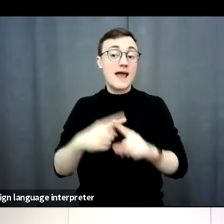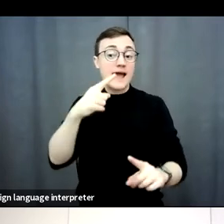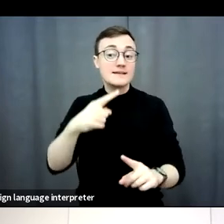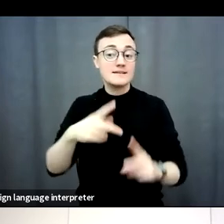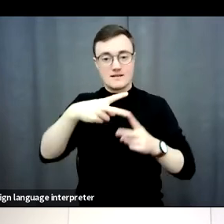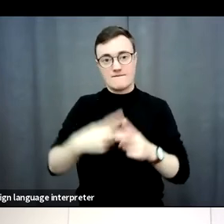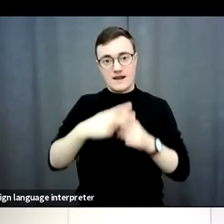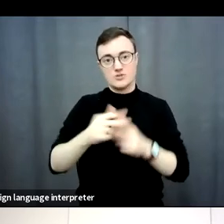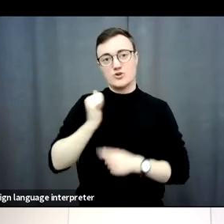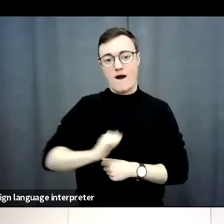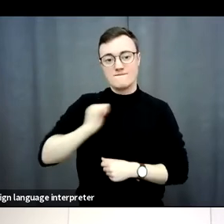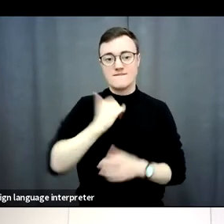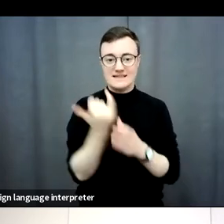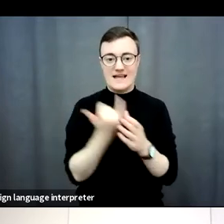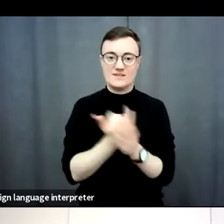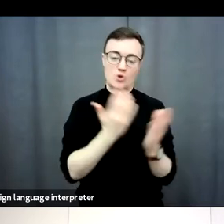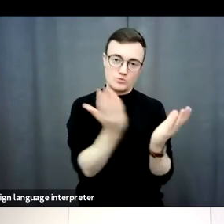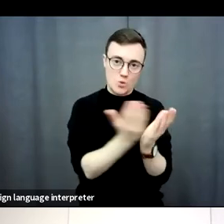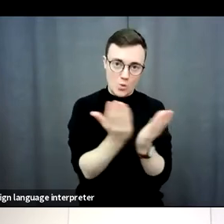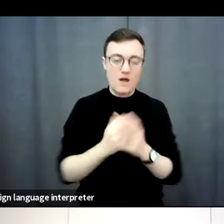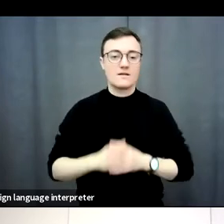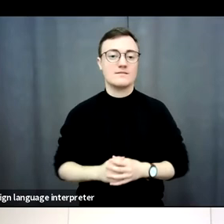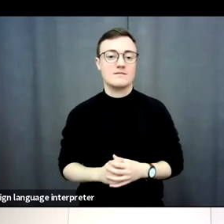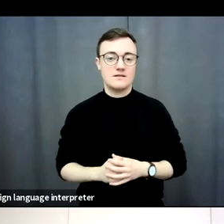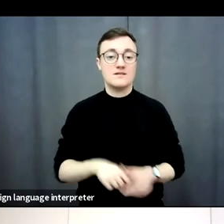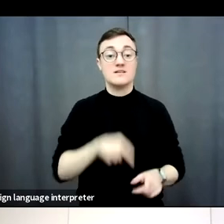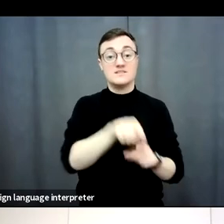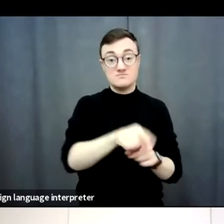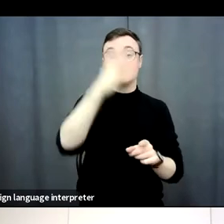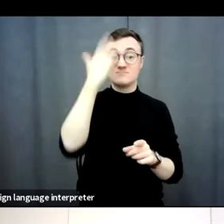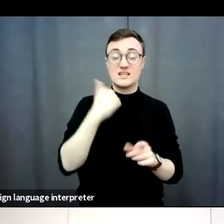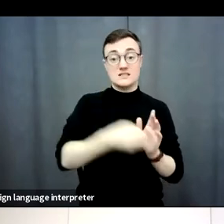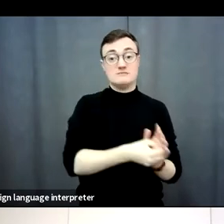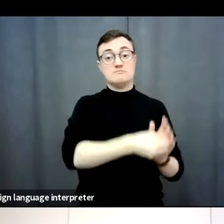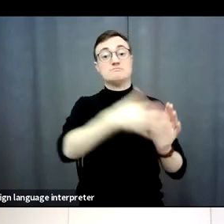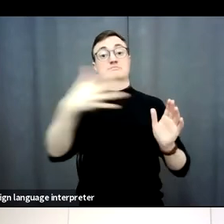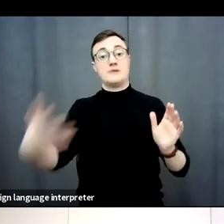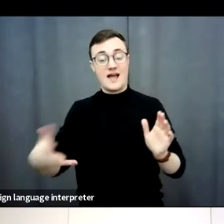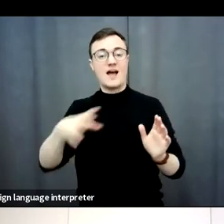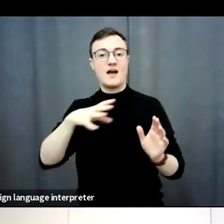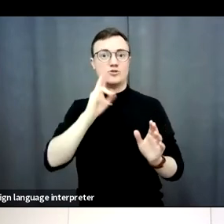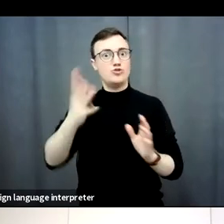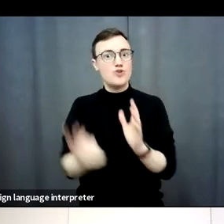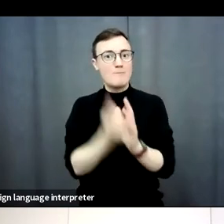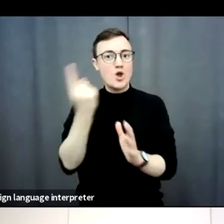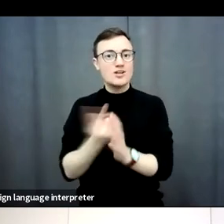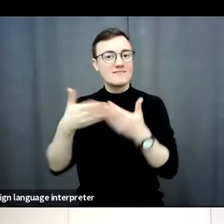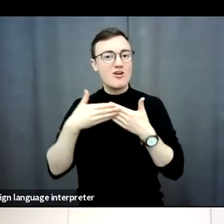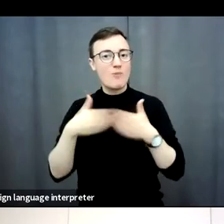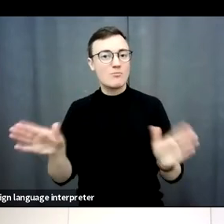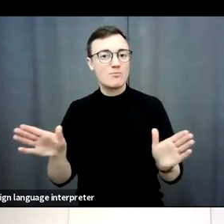and schools. And it can contribute to opportunities to